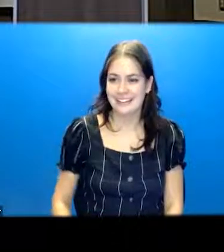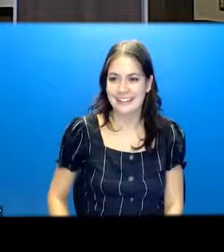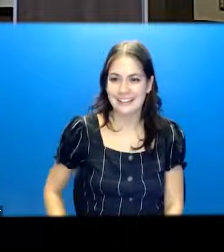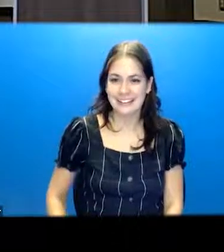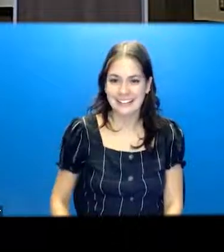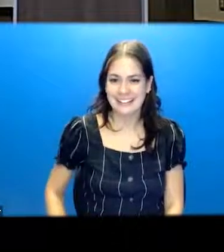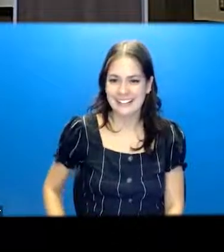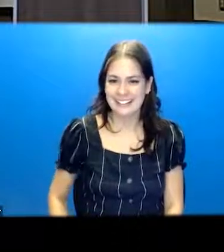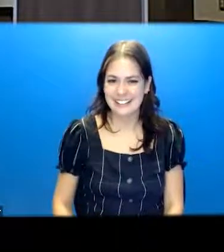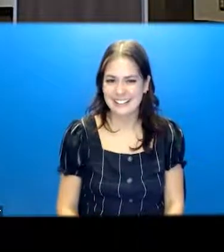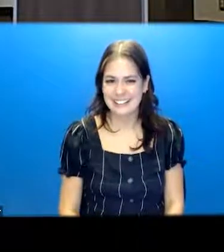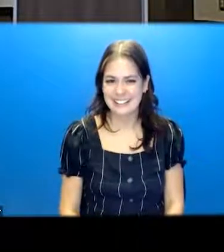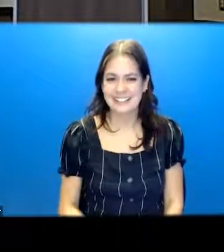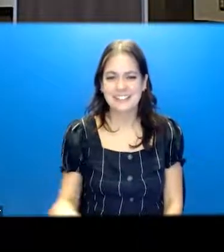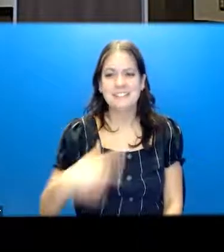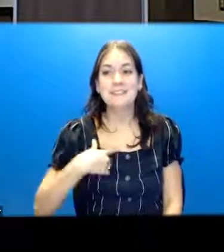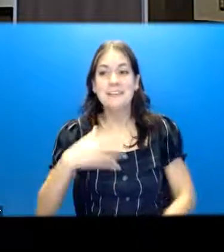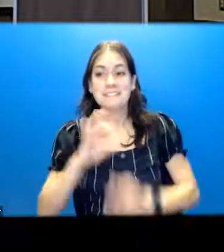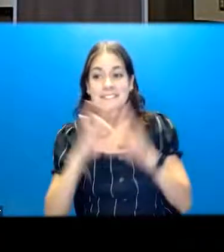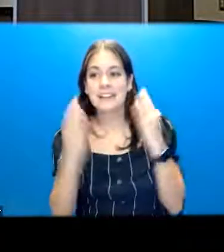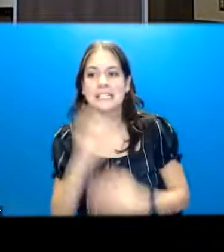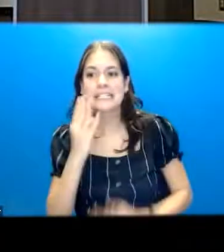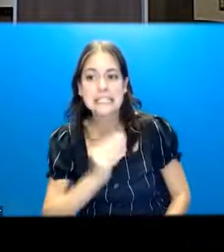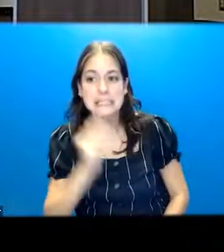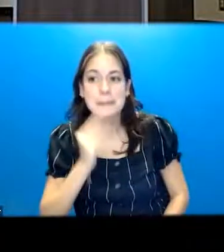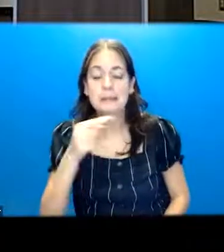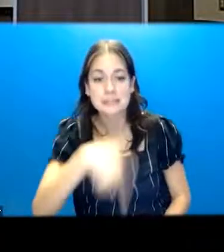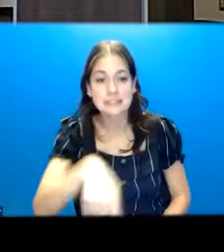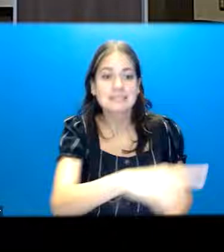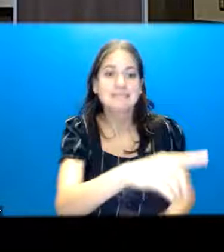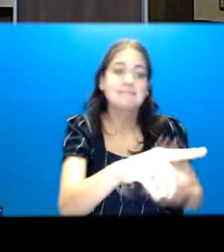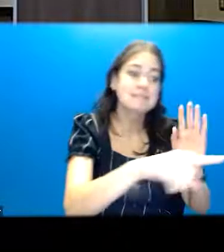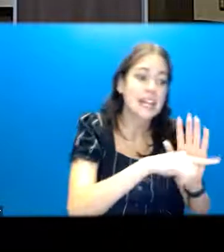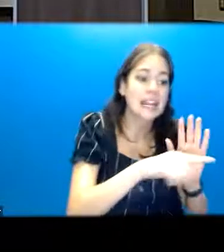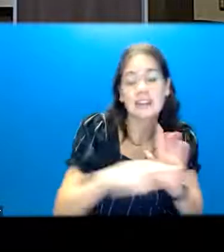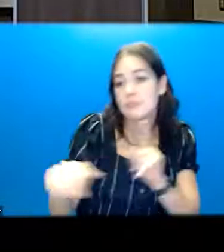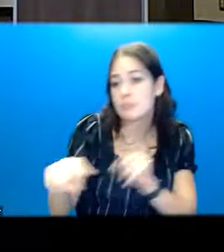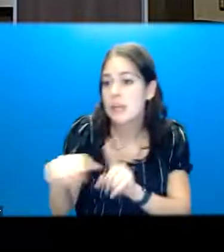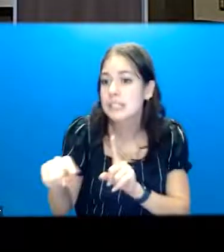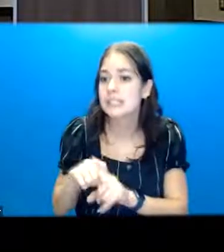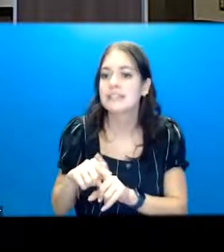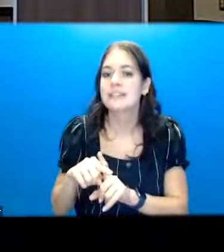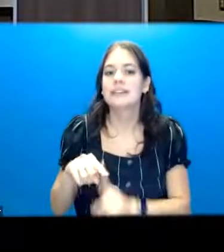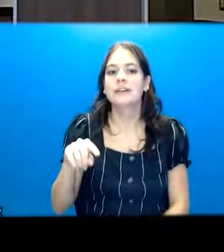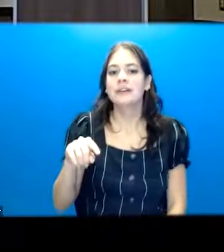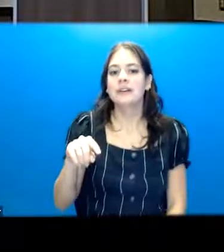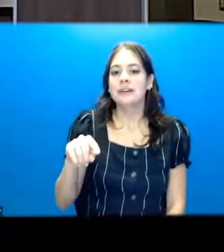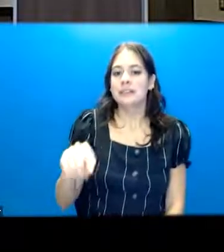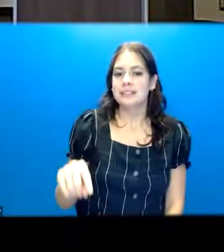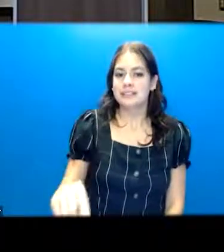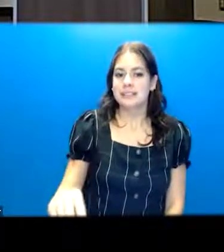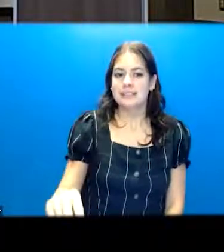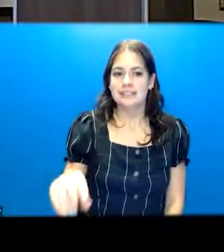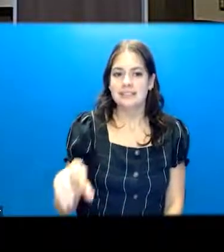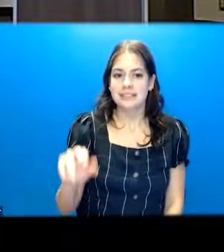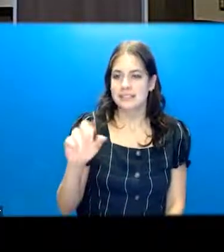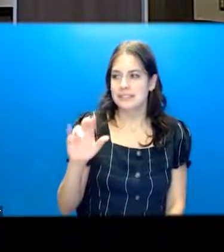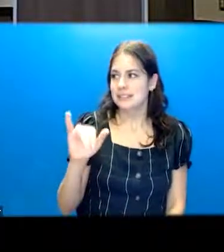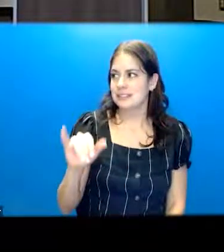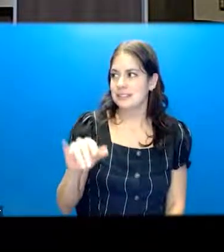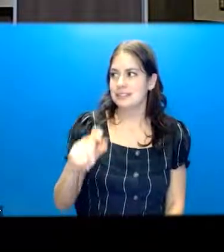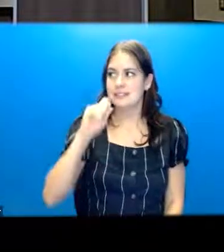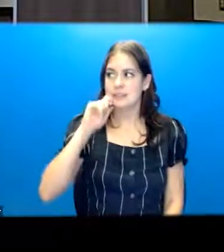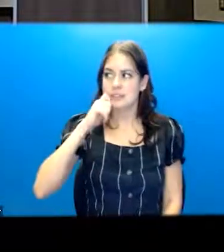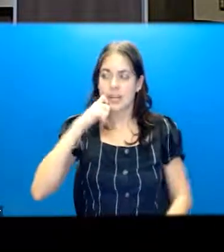And so while families experience all of these things, positive or negative, racially and ethnically diverse families experience more difficult